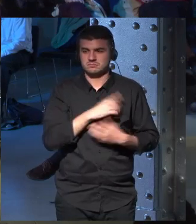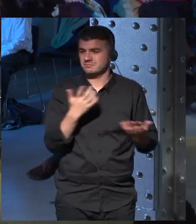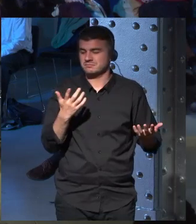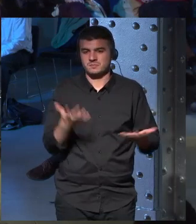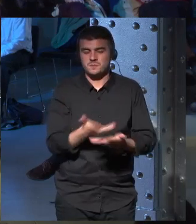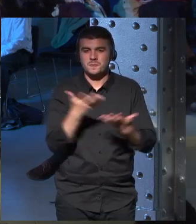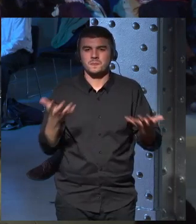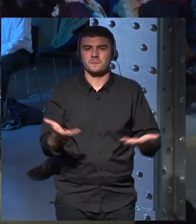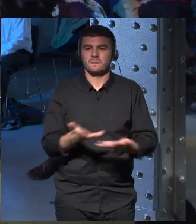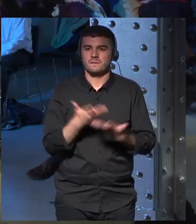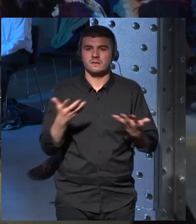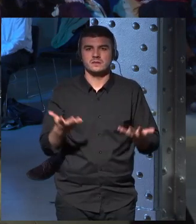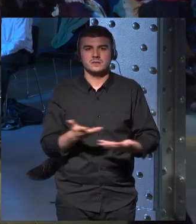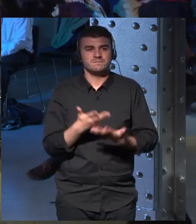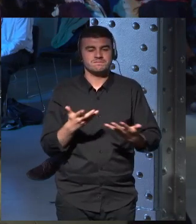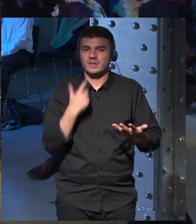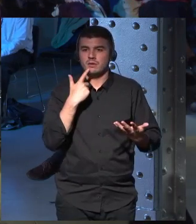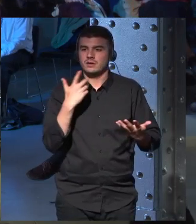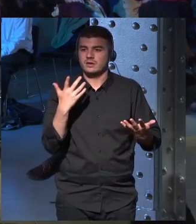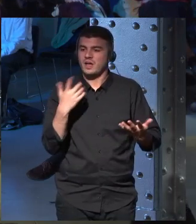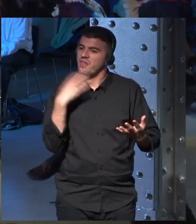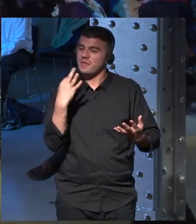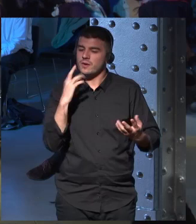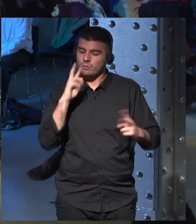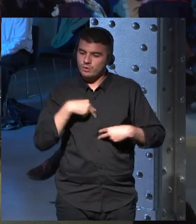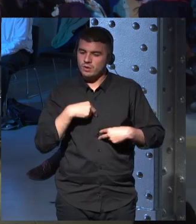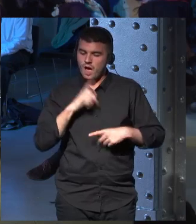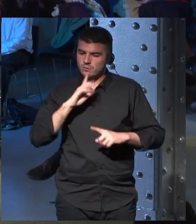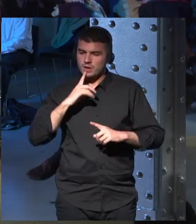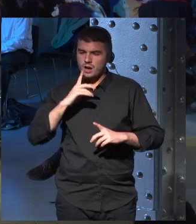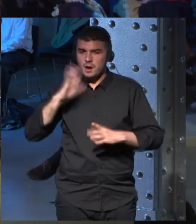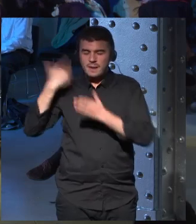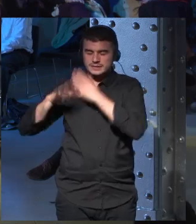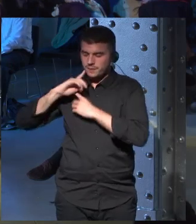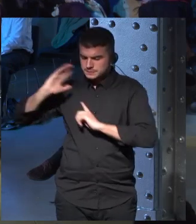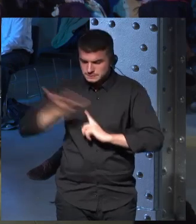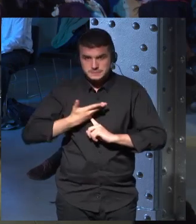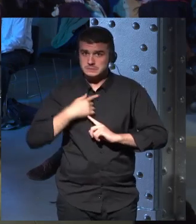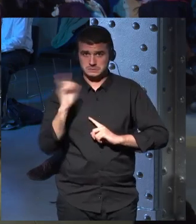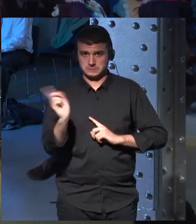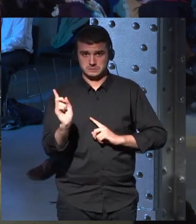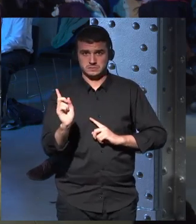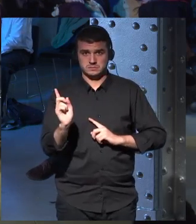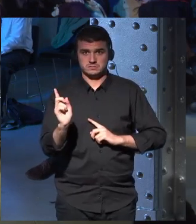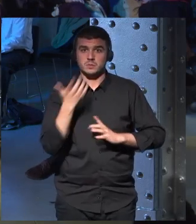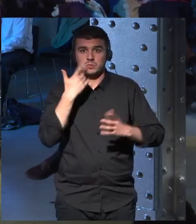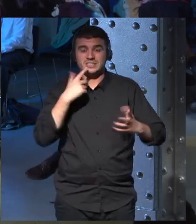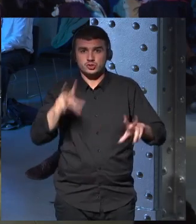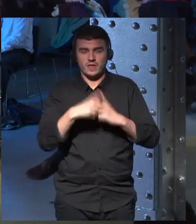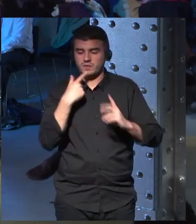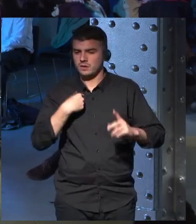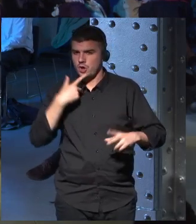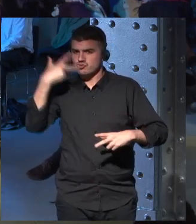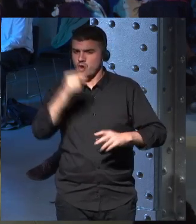about the past, when in effect the society refuses to enter therapy,